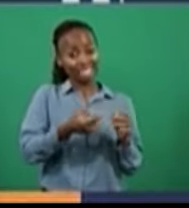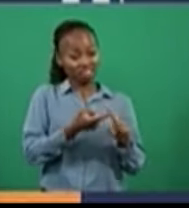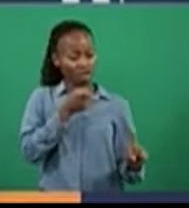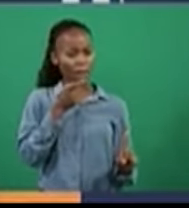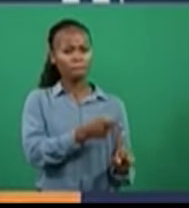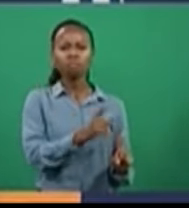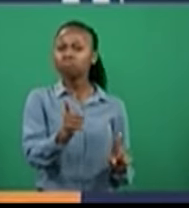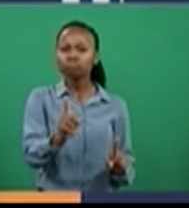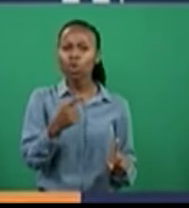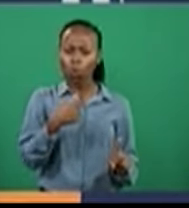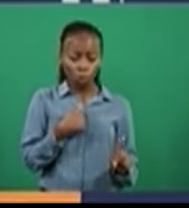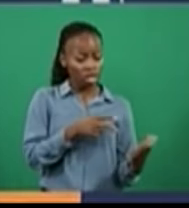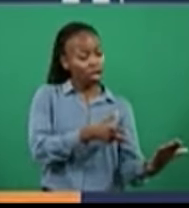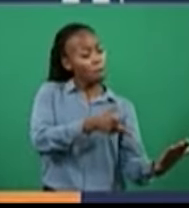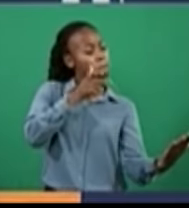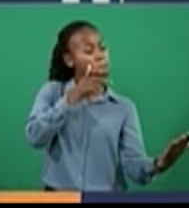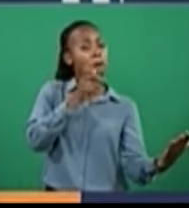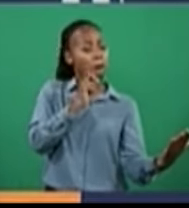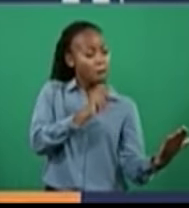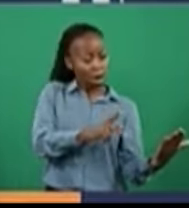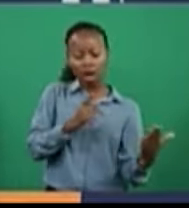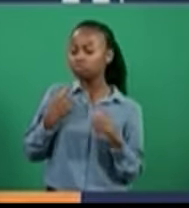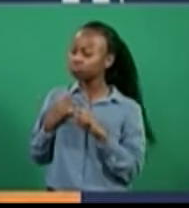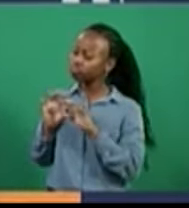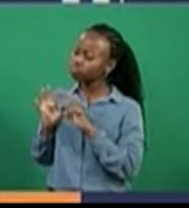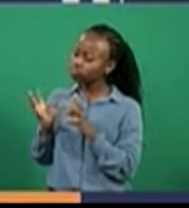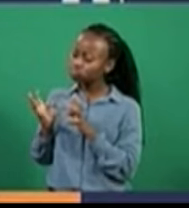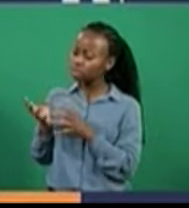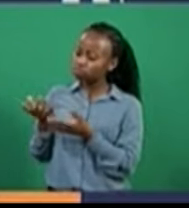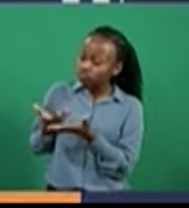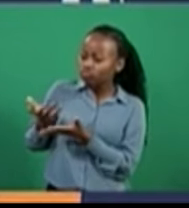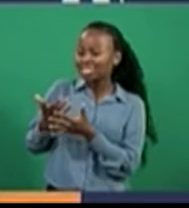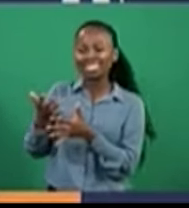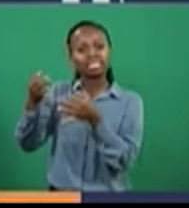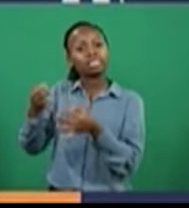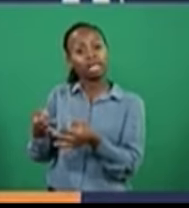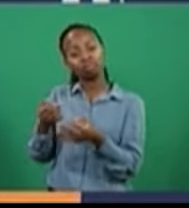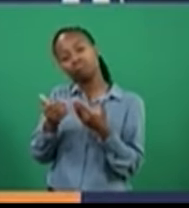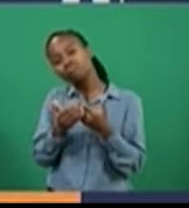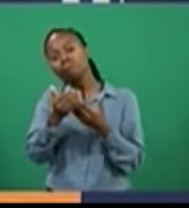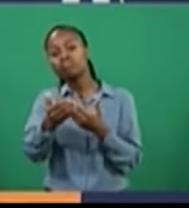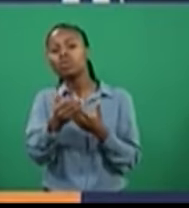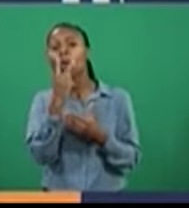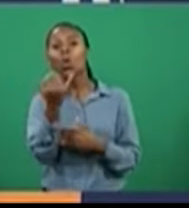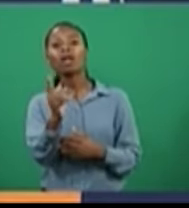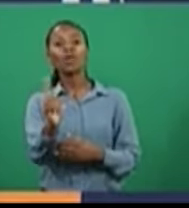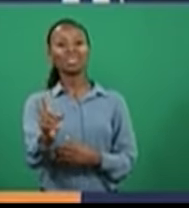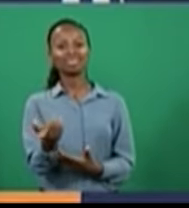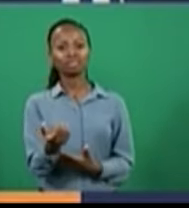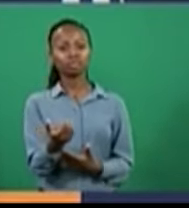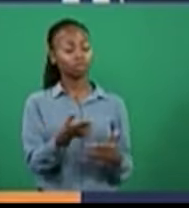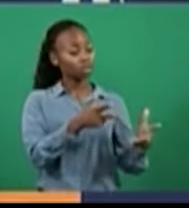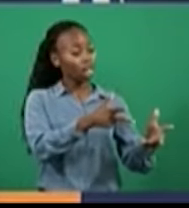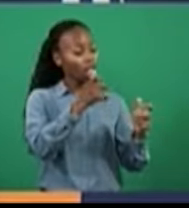have deliberations about what the outlook looks like and what the appropriate policy would